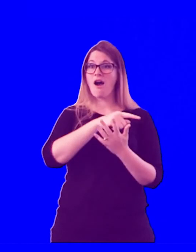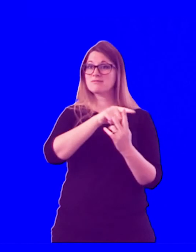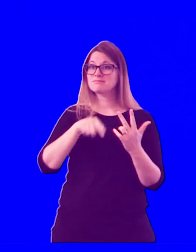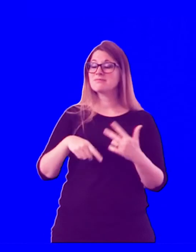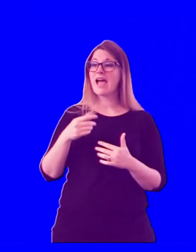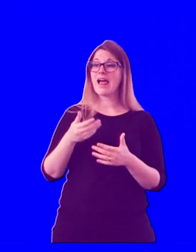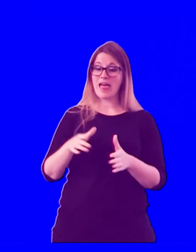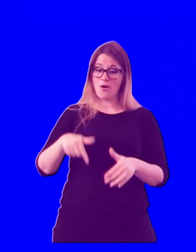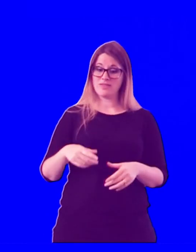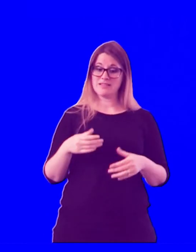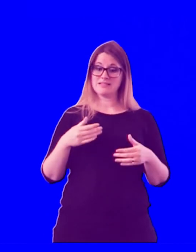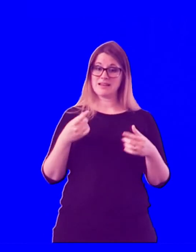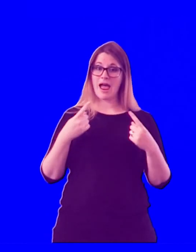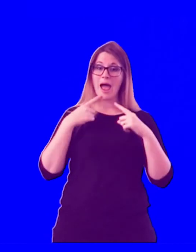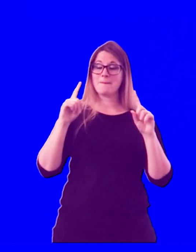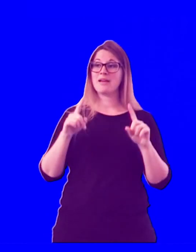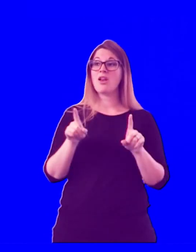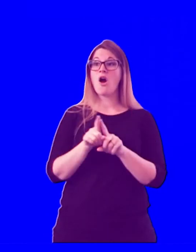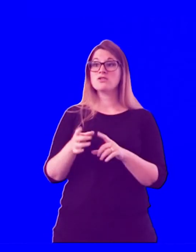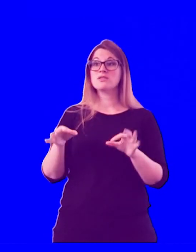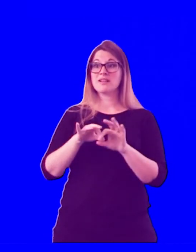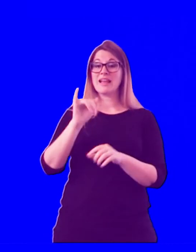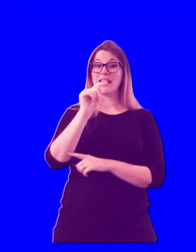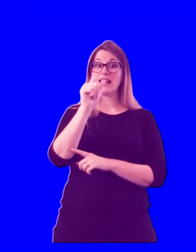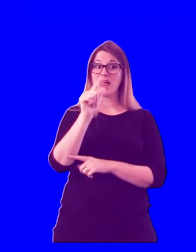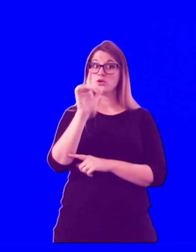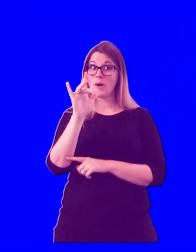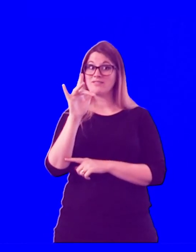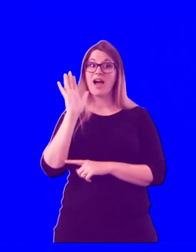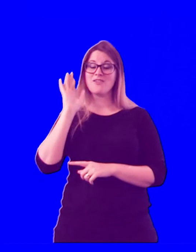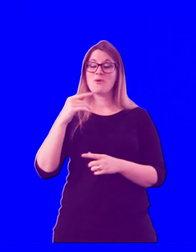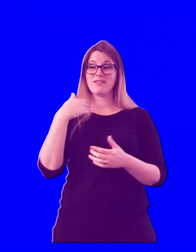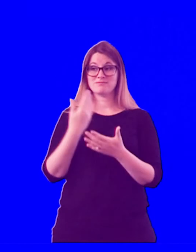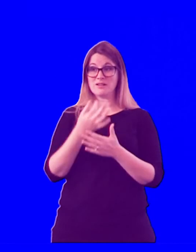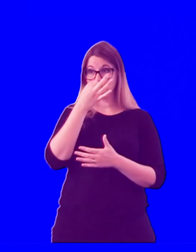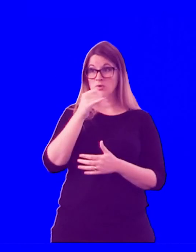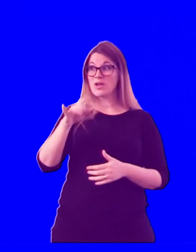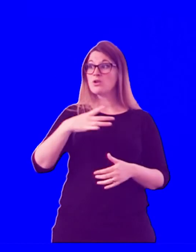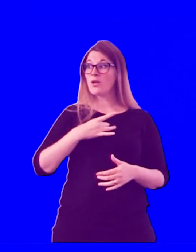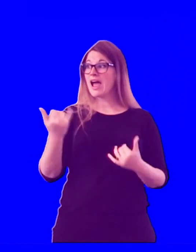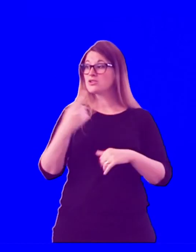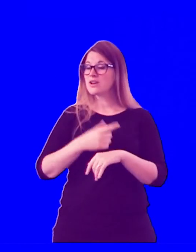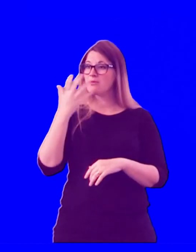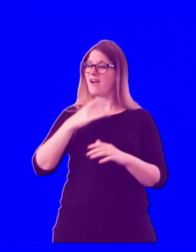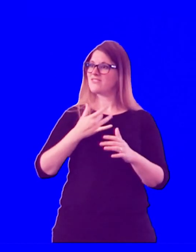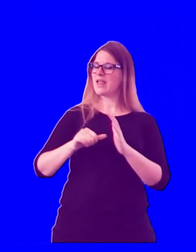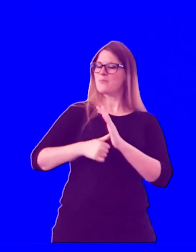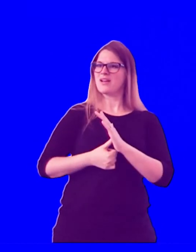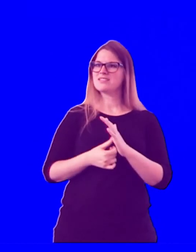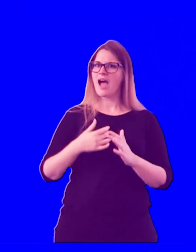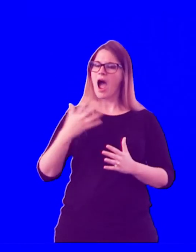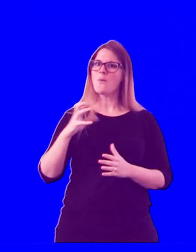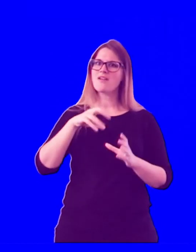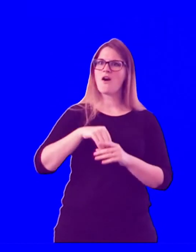this to happen. And more importantly, ITLA 25 is coming up on the horizon. So if you liked what you saw today, if you were impressed or even got a hint of,